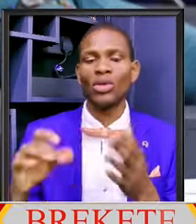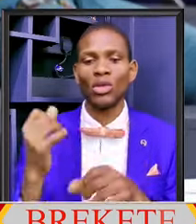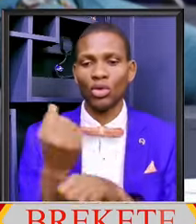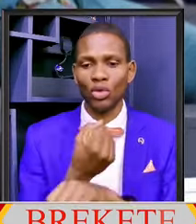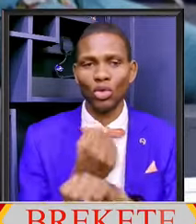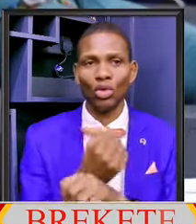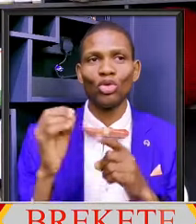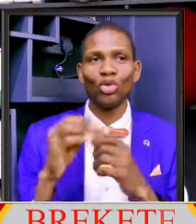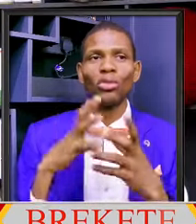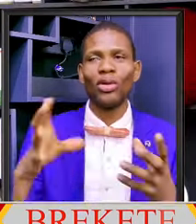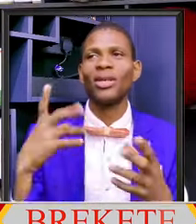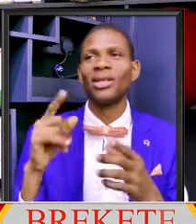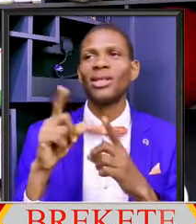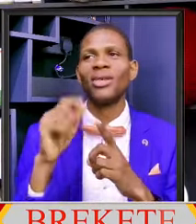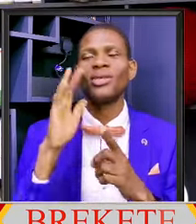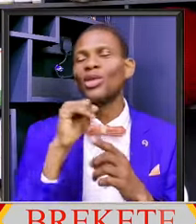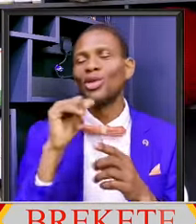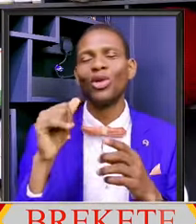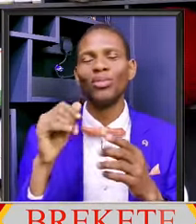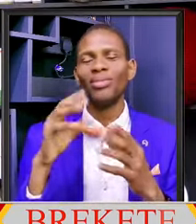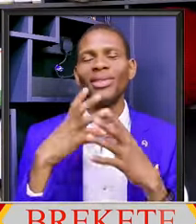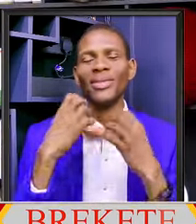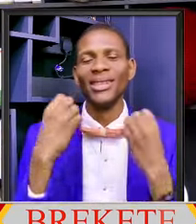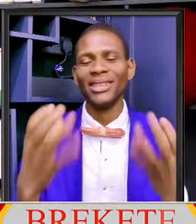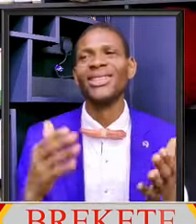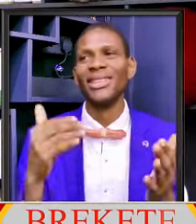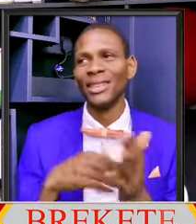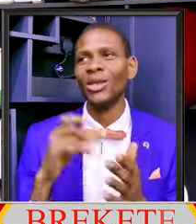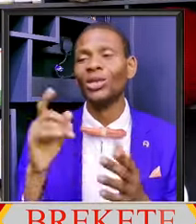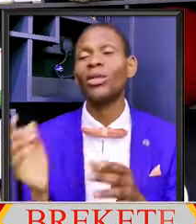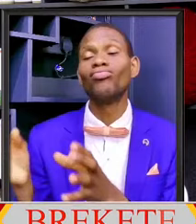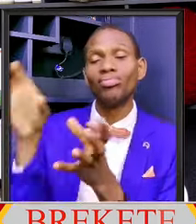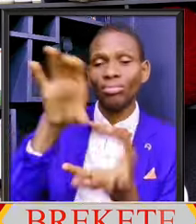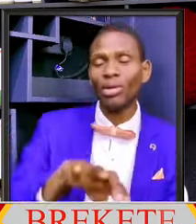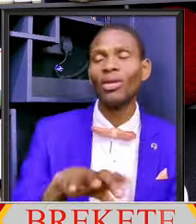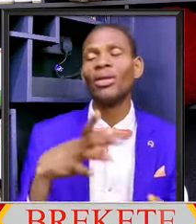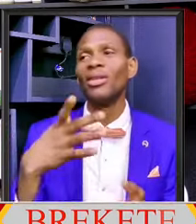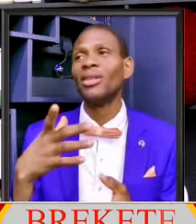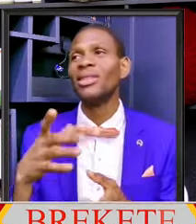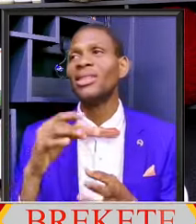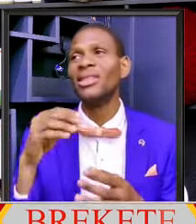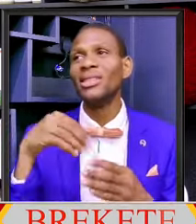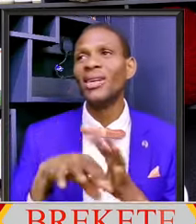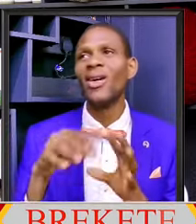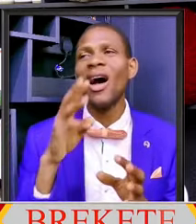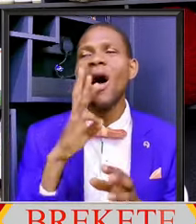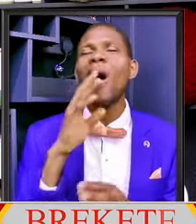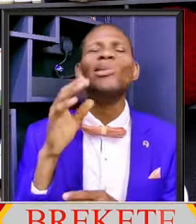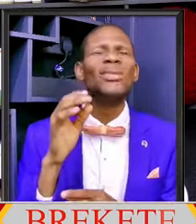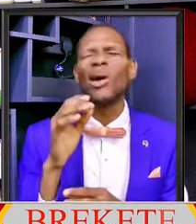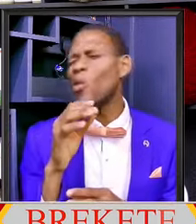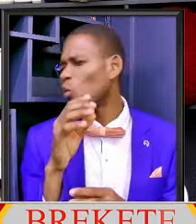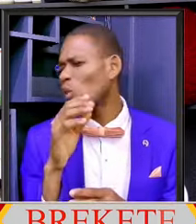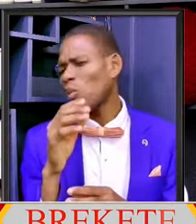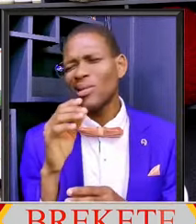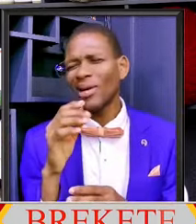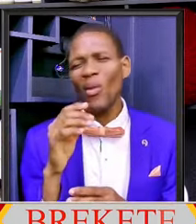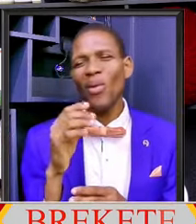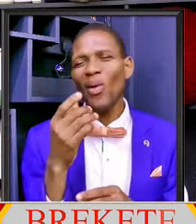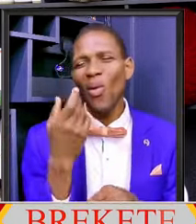rice no go plenty. So if you just pour the rice, inside your mouth, now you go to do editing.